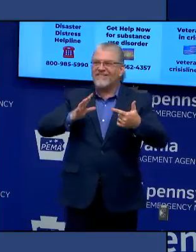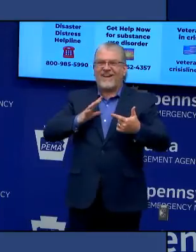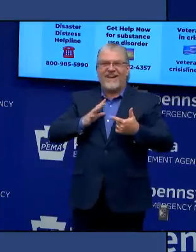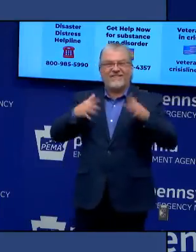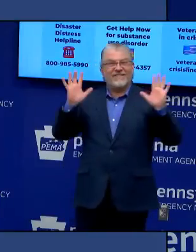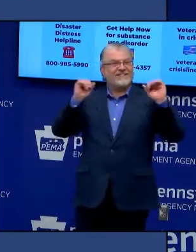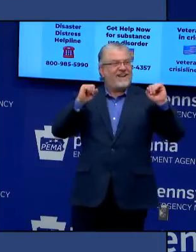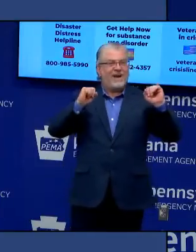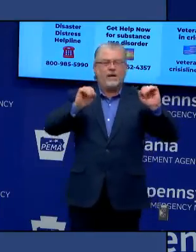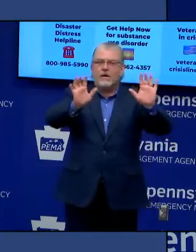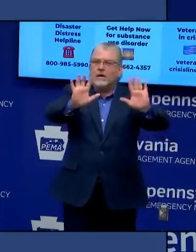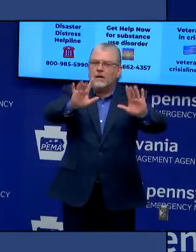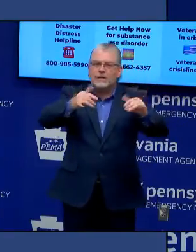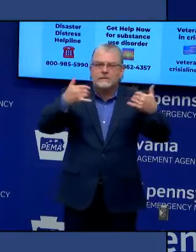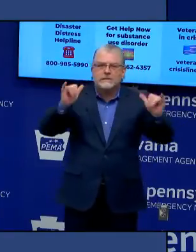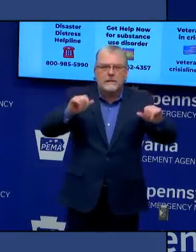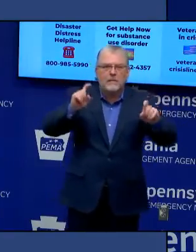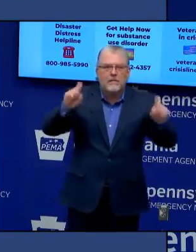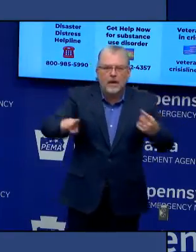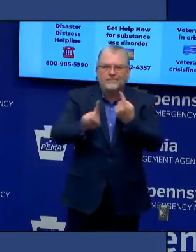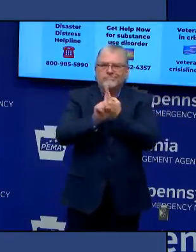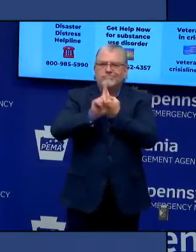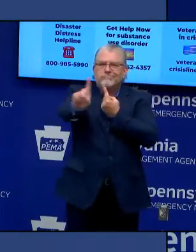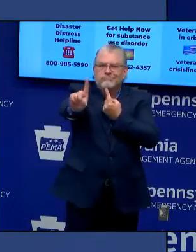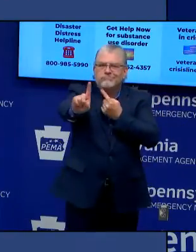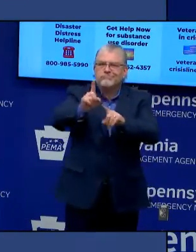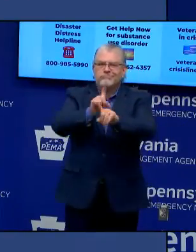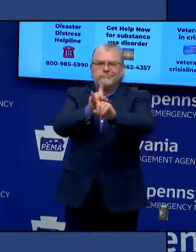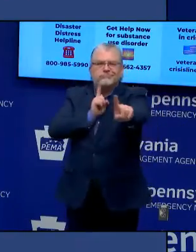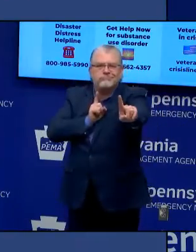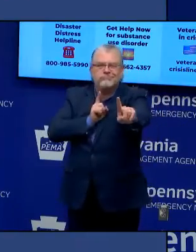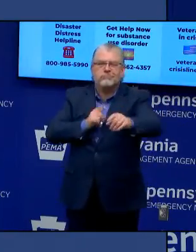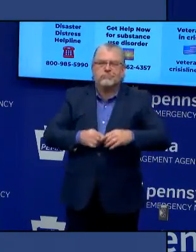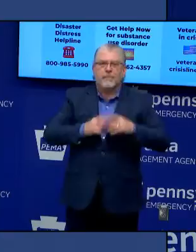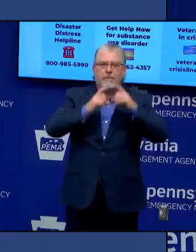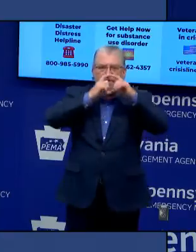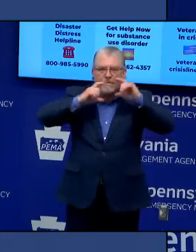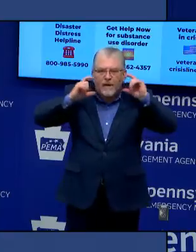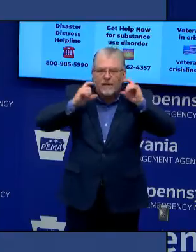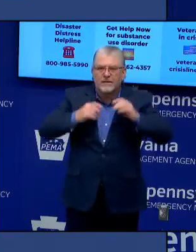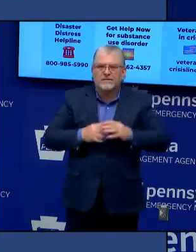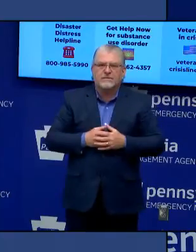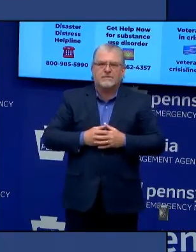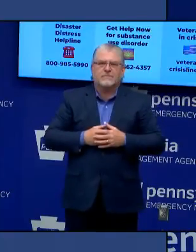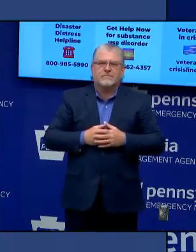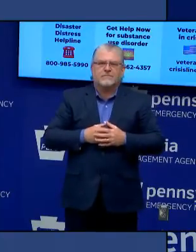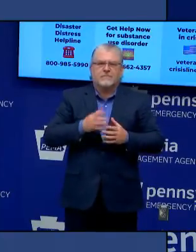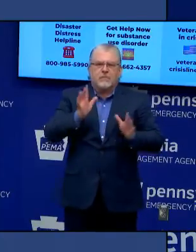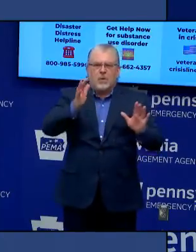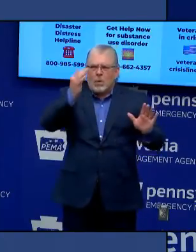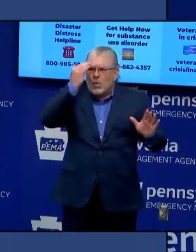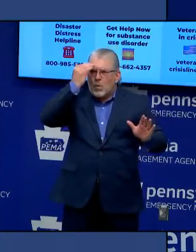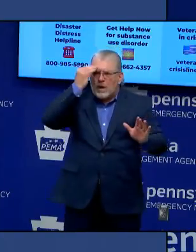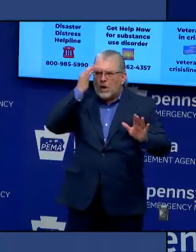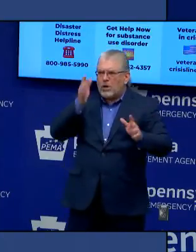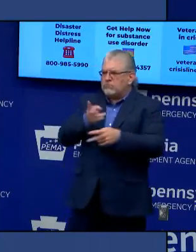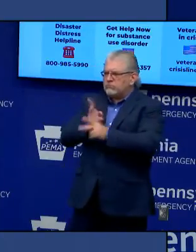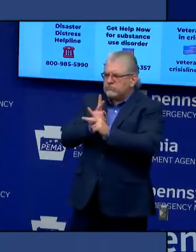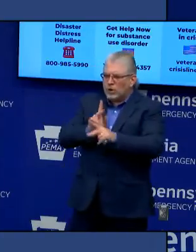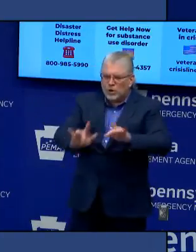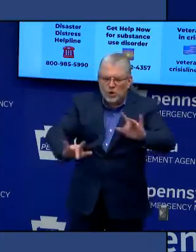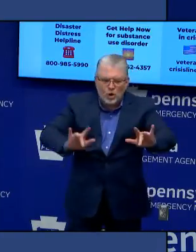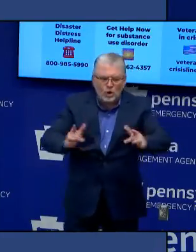yellow. We must be very careful and remain vigilant in our social distancing efforts during this